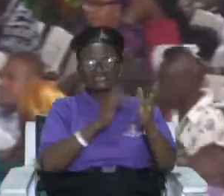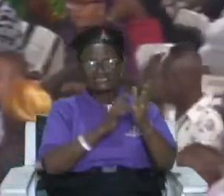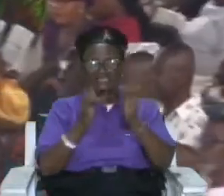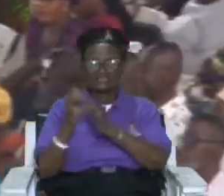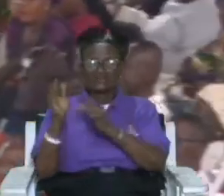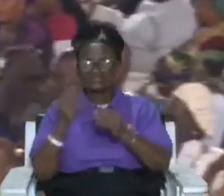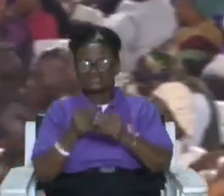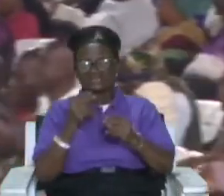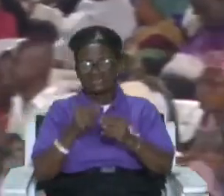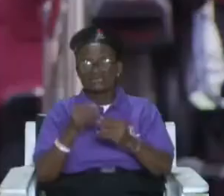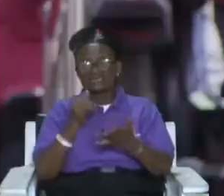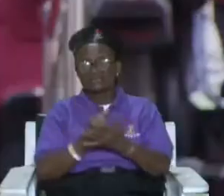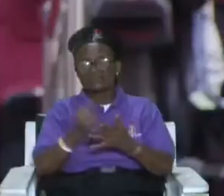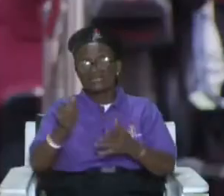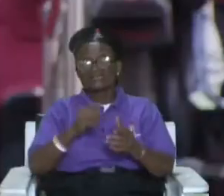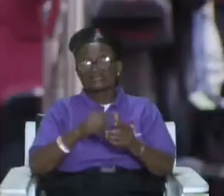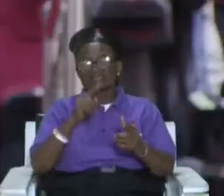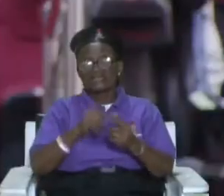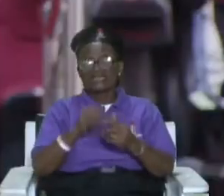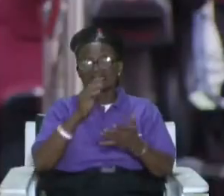And then somebody said